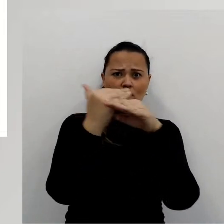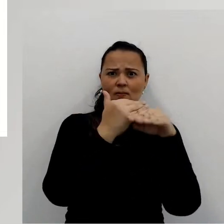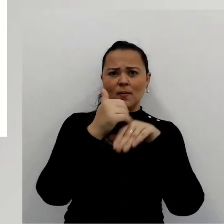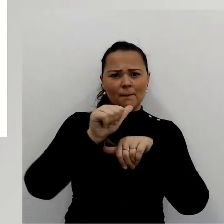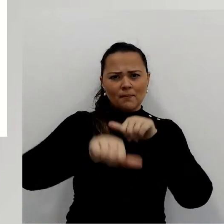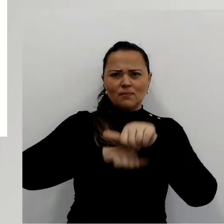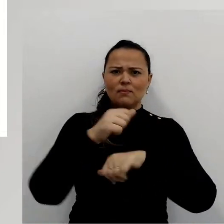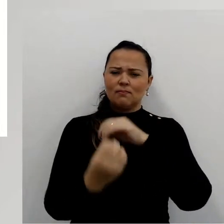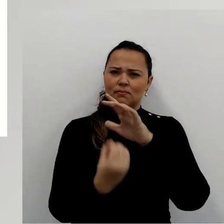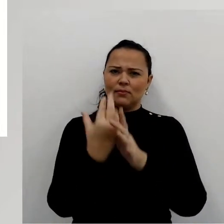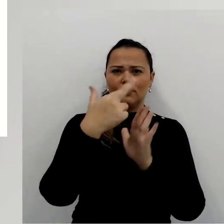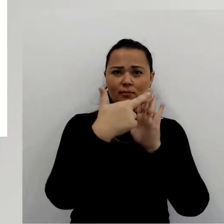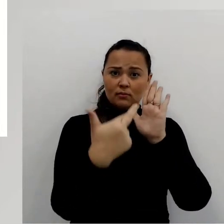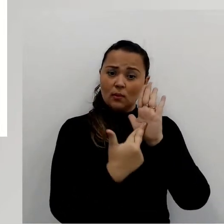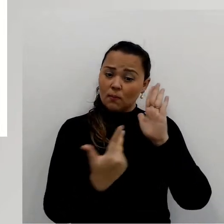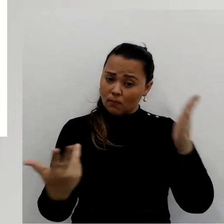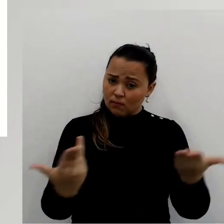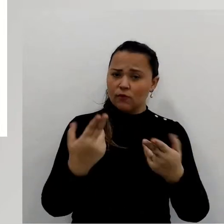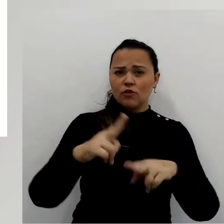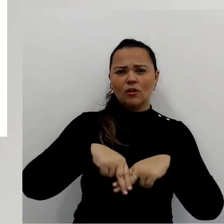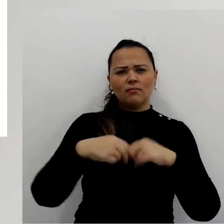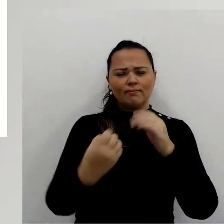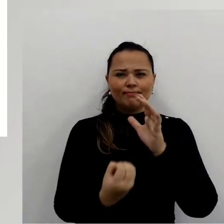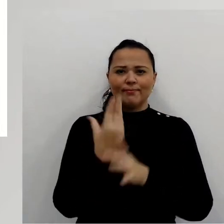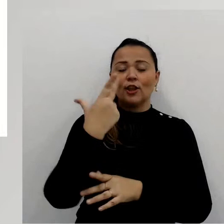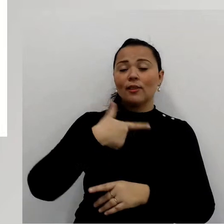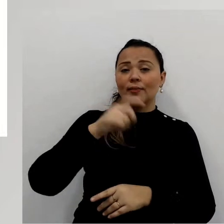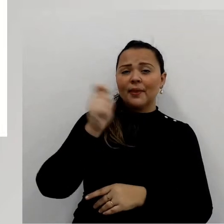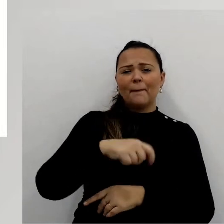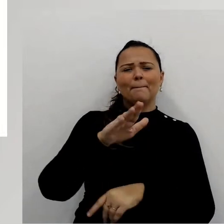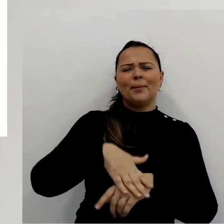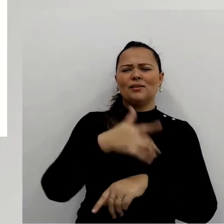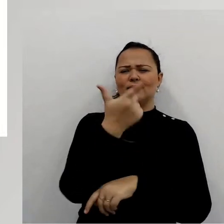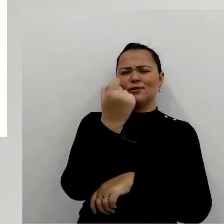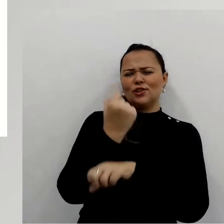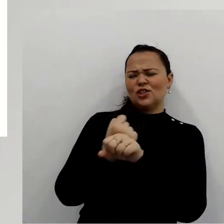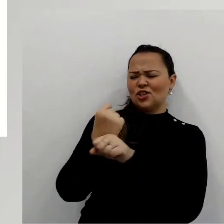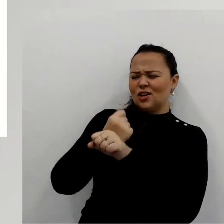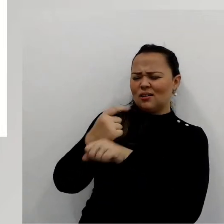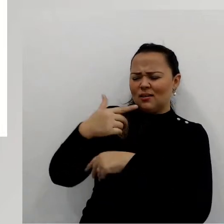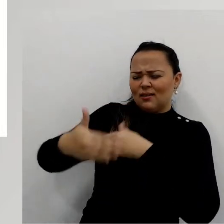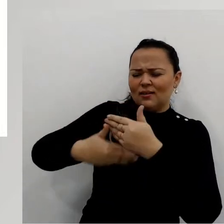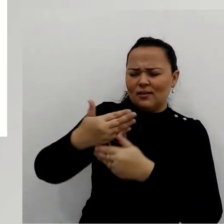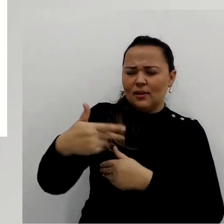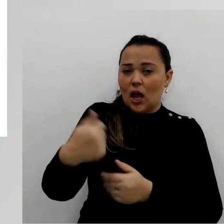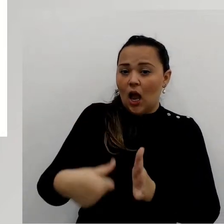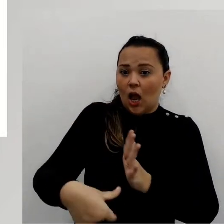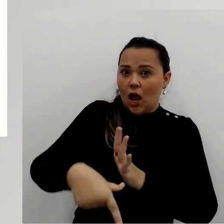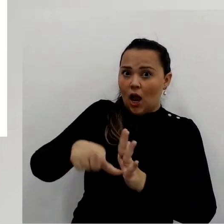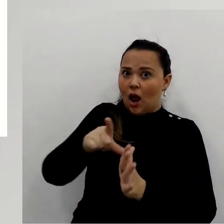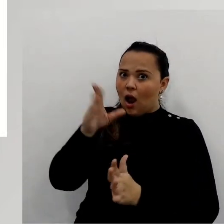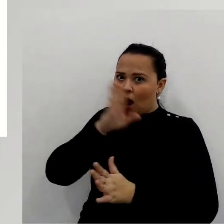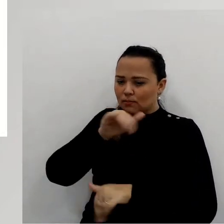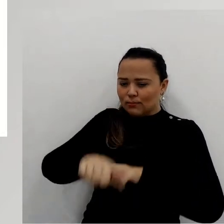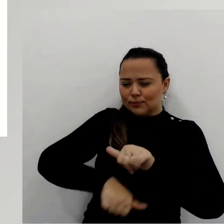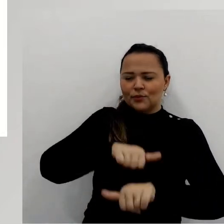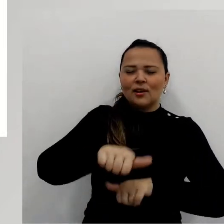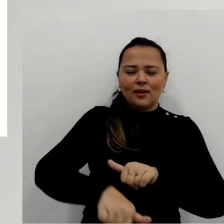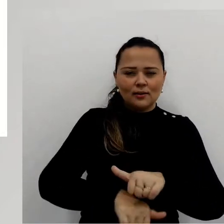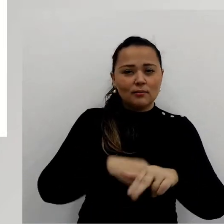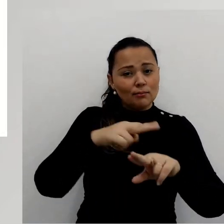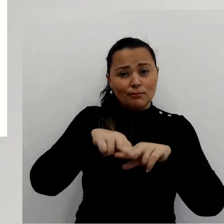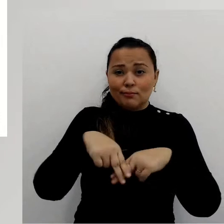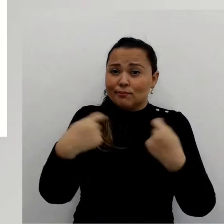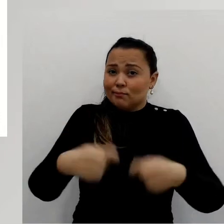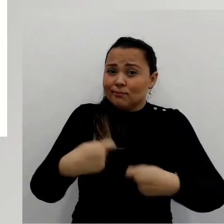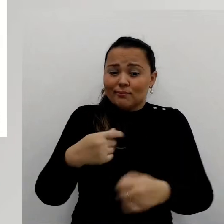for almost 20 years in anticipation of a lot of these changes, because these changes are significant. And we